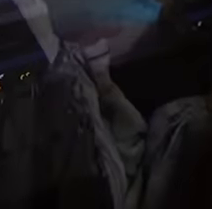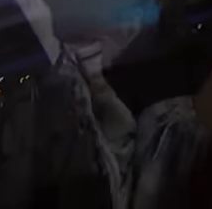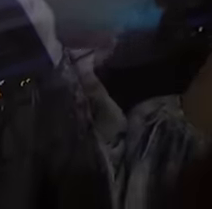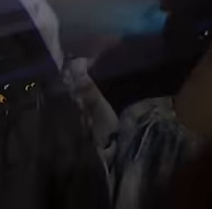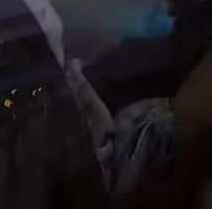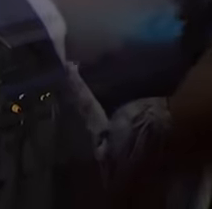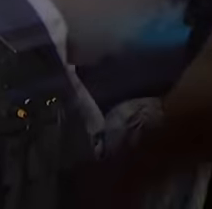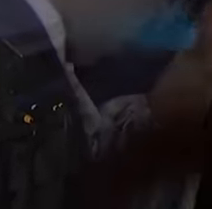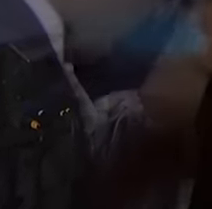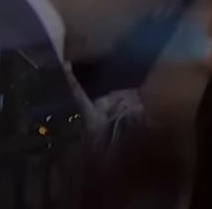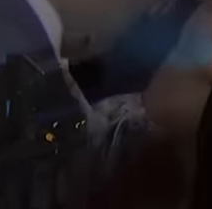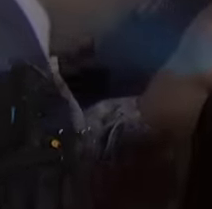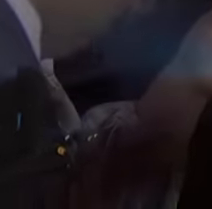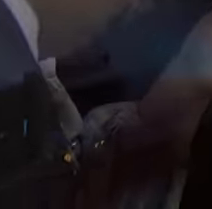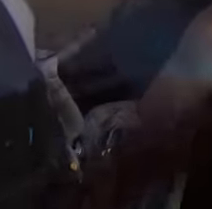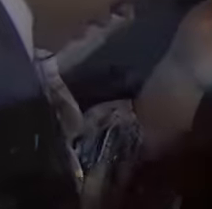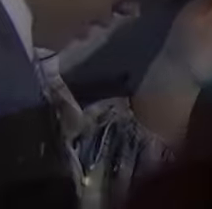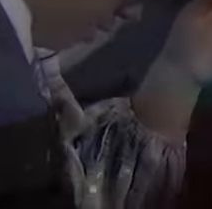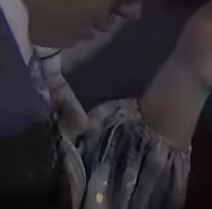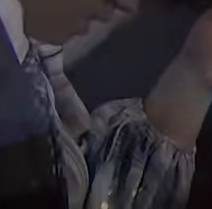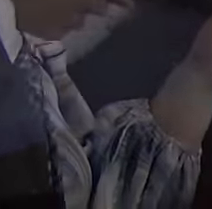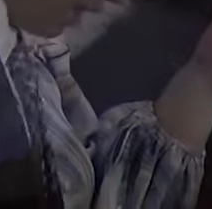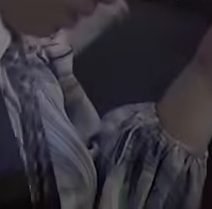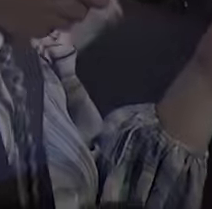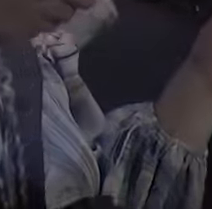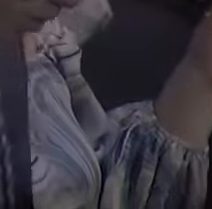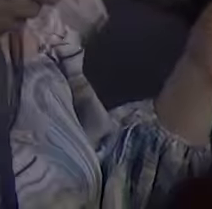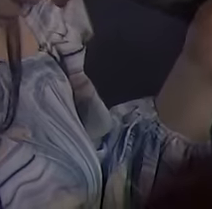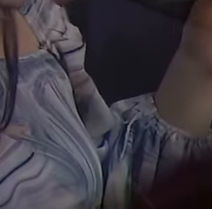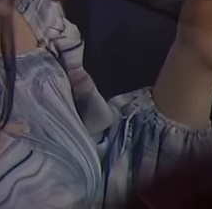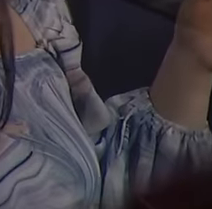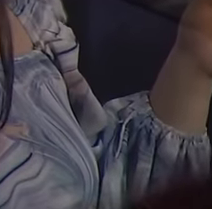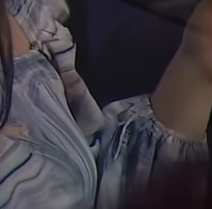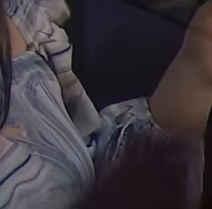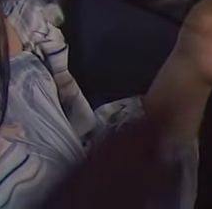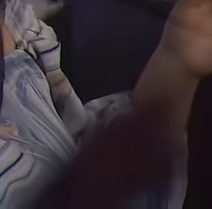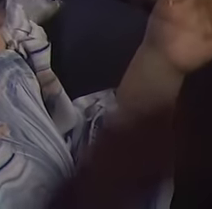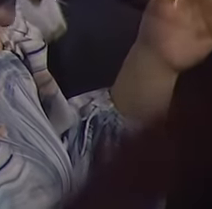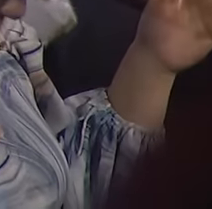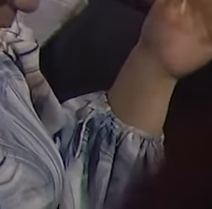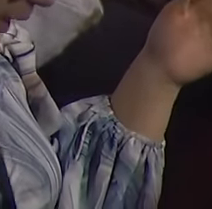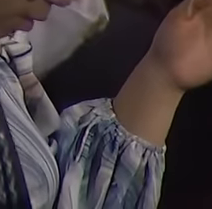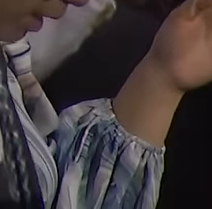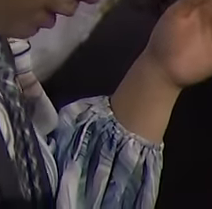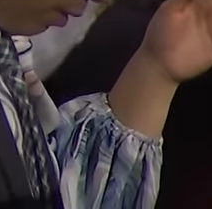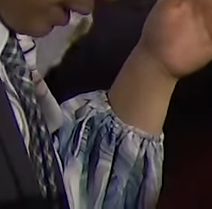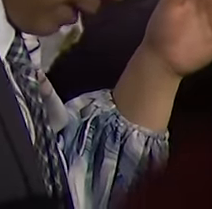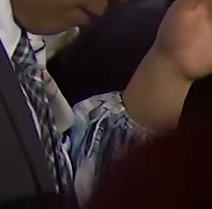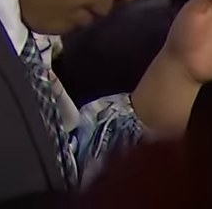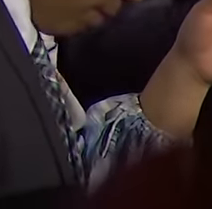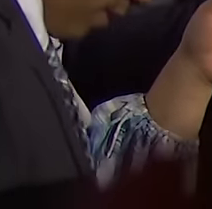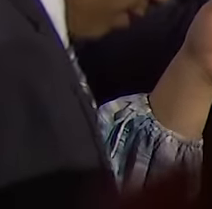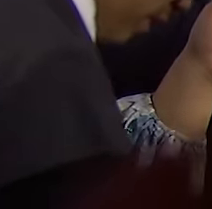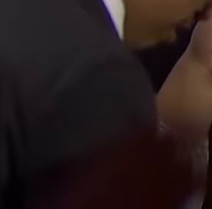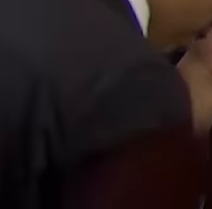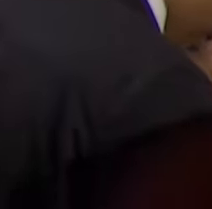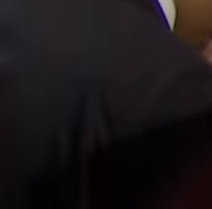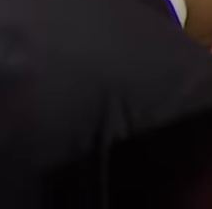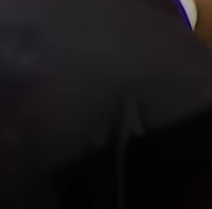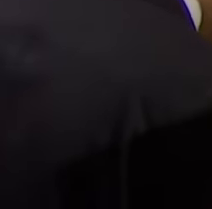someone think. I thank You for Your grace, Your loving kindness.